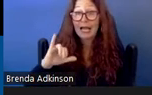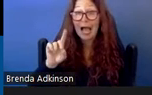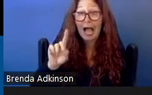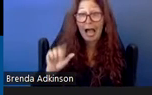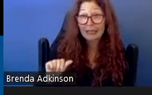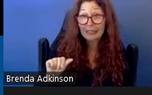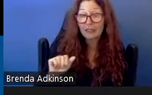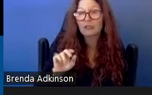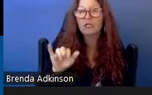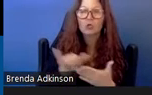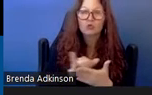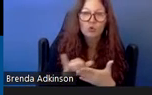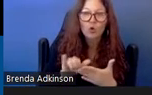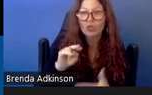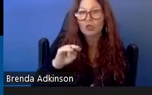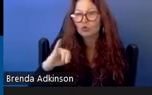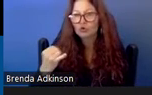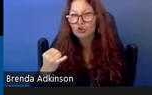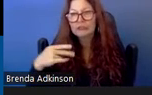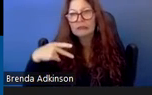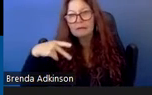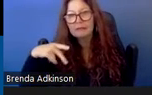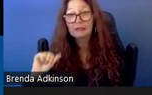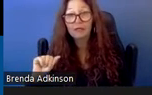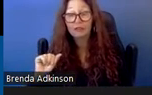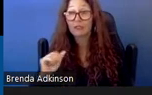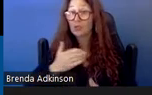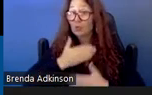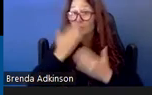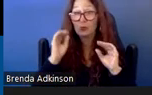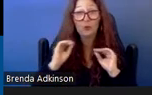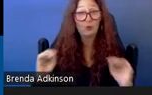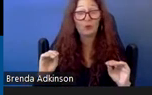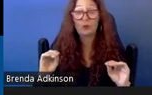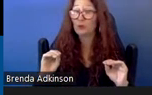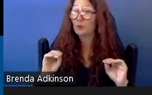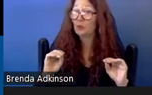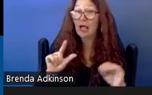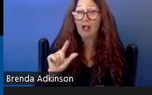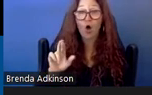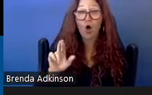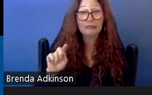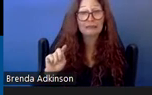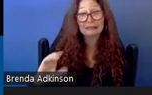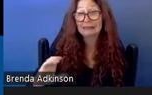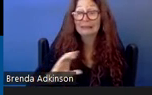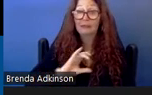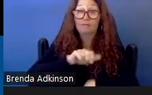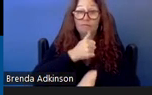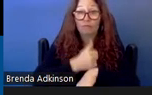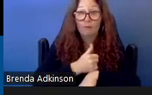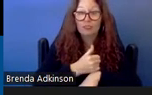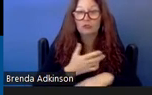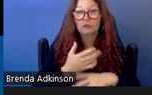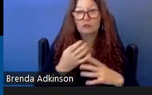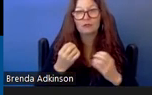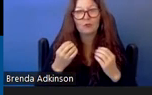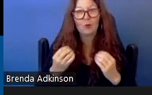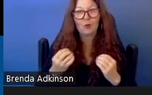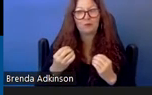there was little to no LTRC formation. So I think that's just for awareness. I'm not sure